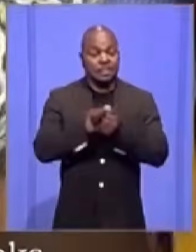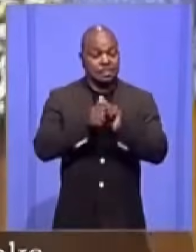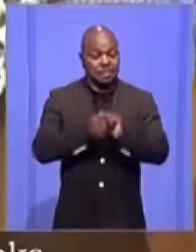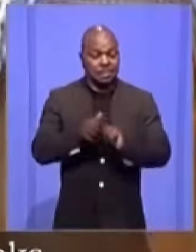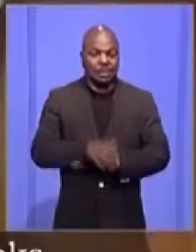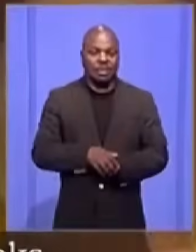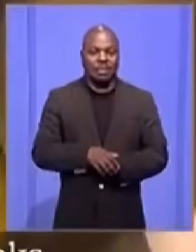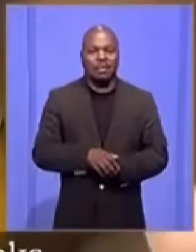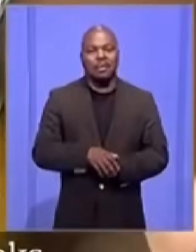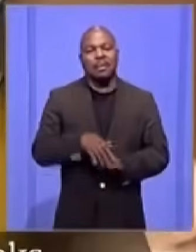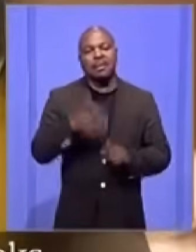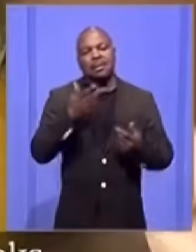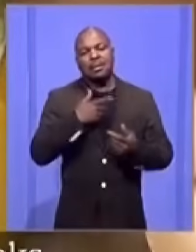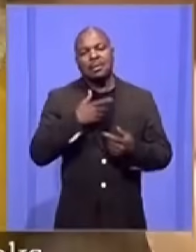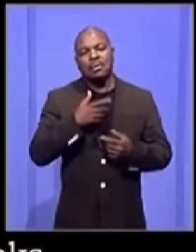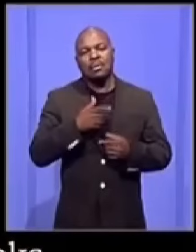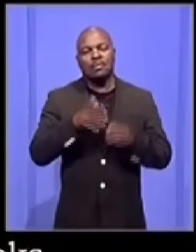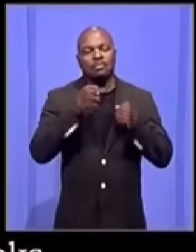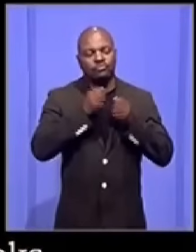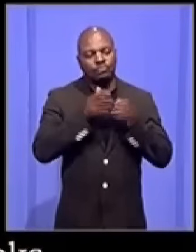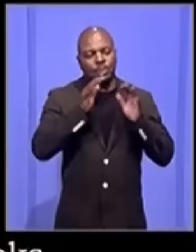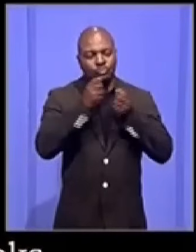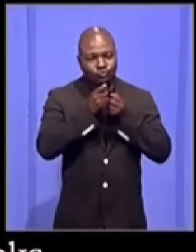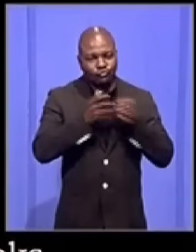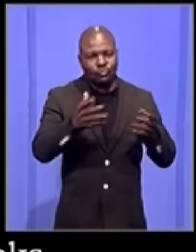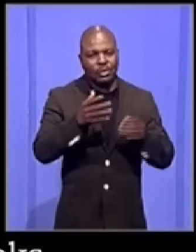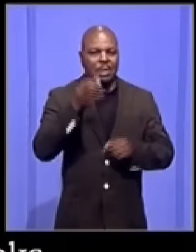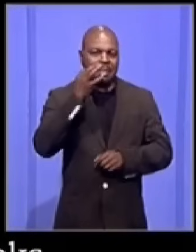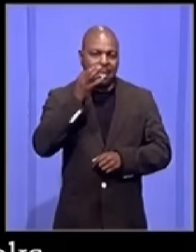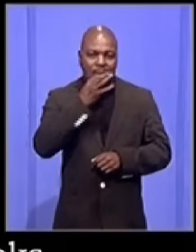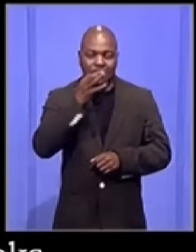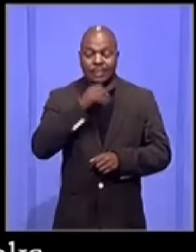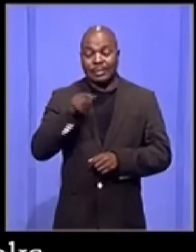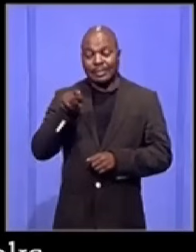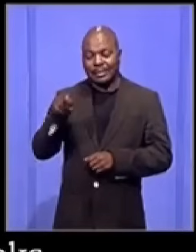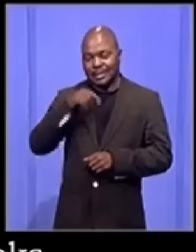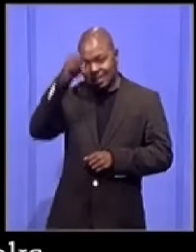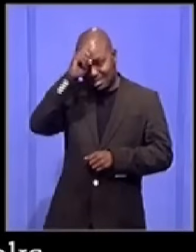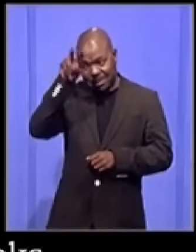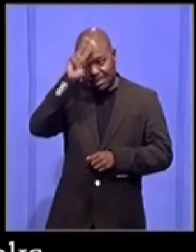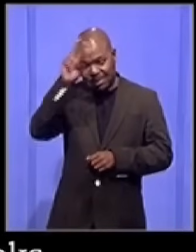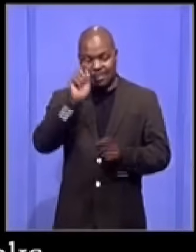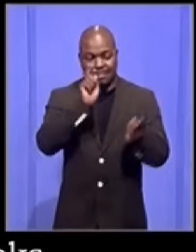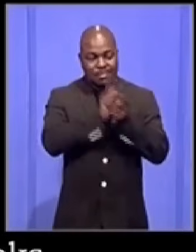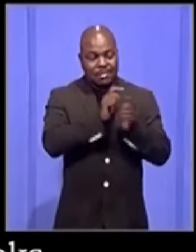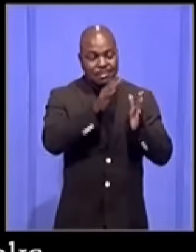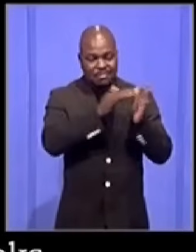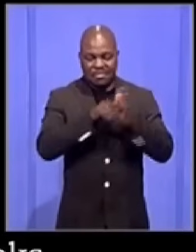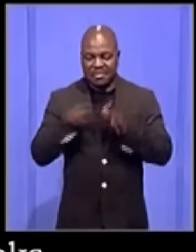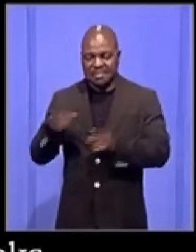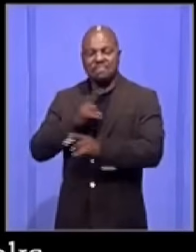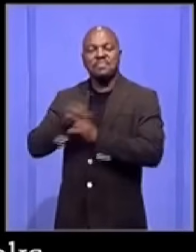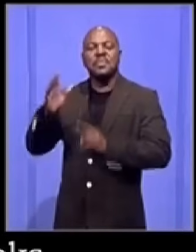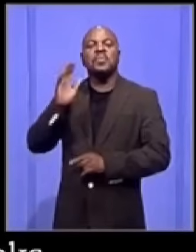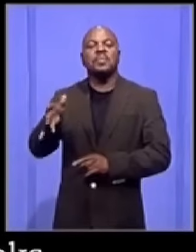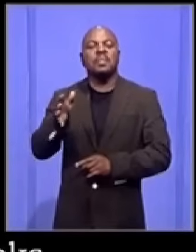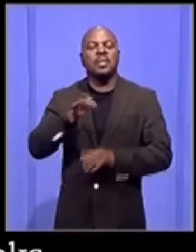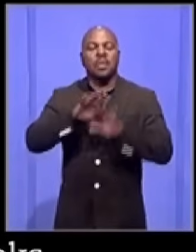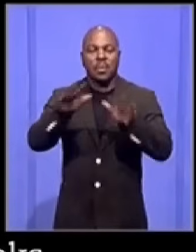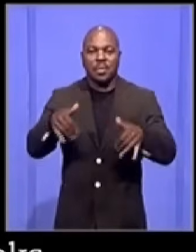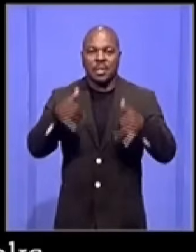Dipapading dinonyana le bo nka dingala ba sipaphenyo ya di-box kgatlhanong le All Blacks go makgaolagang a sebjana